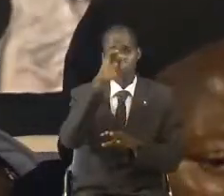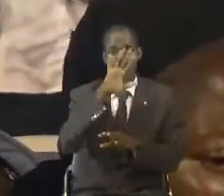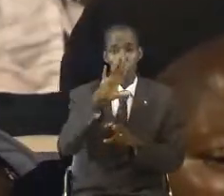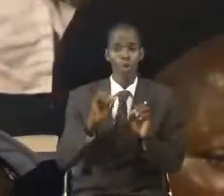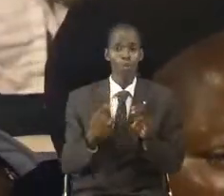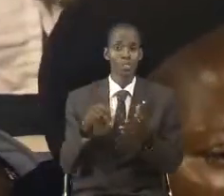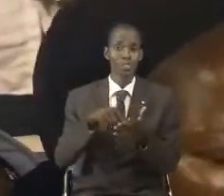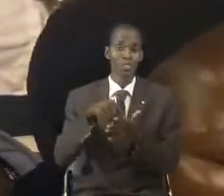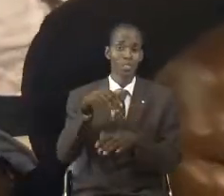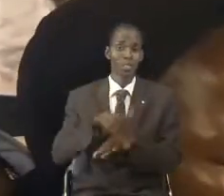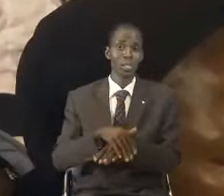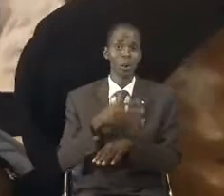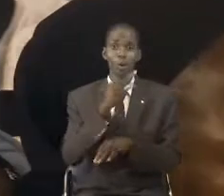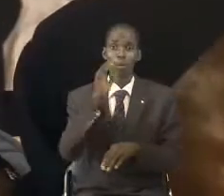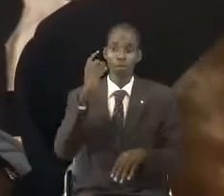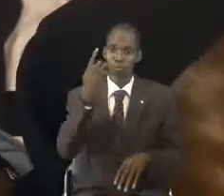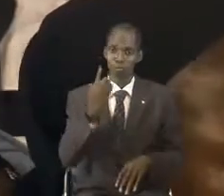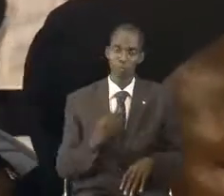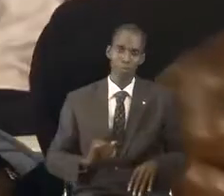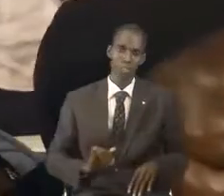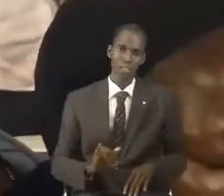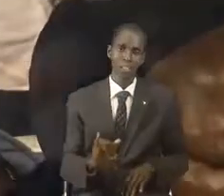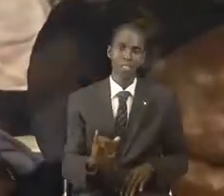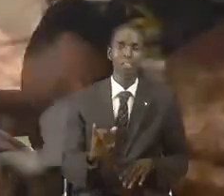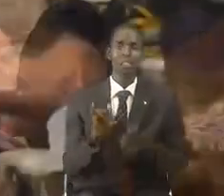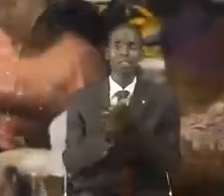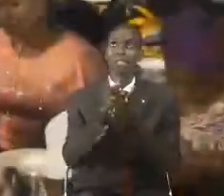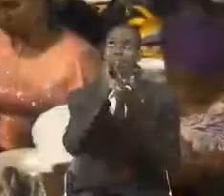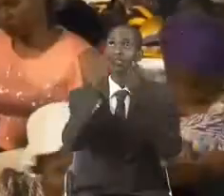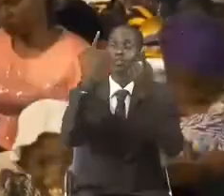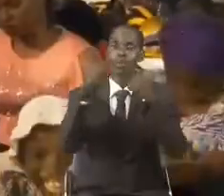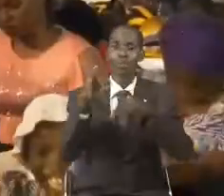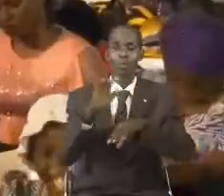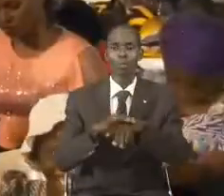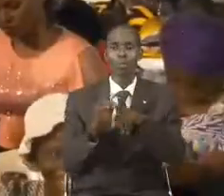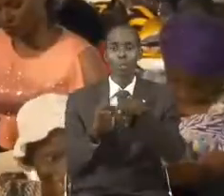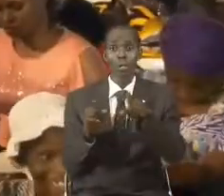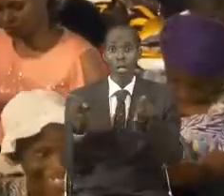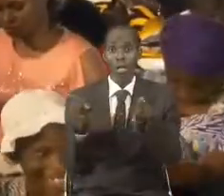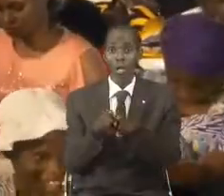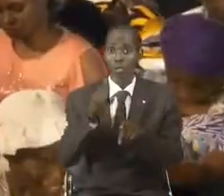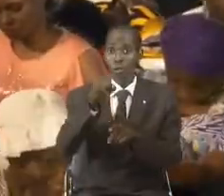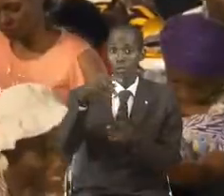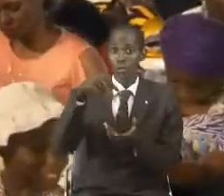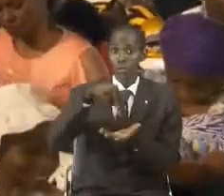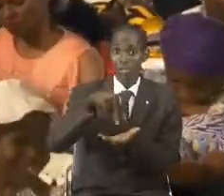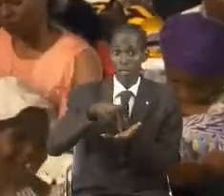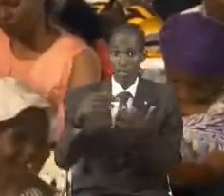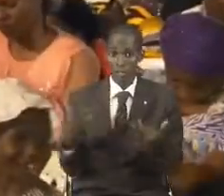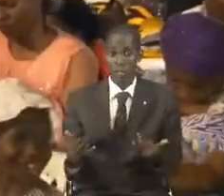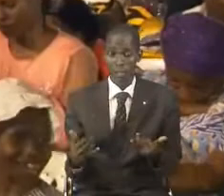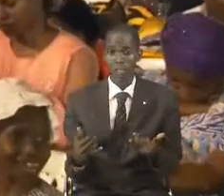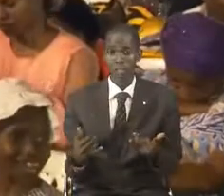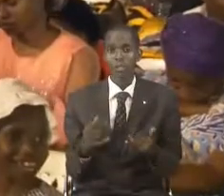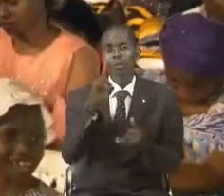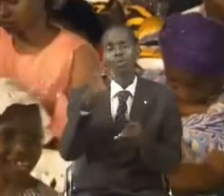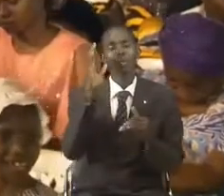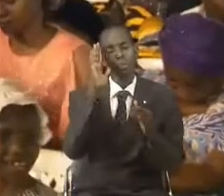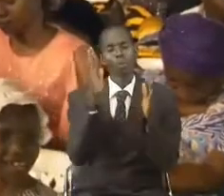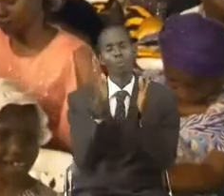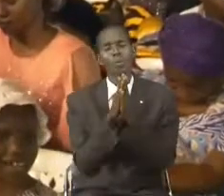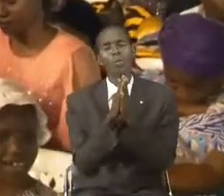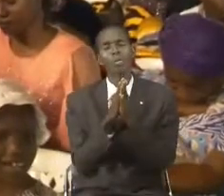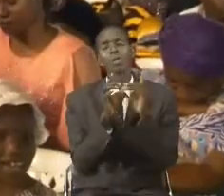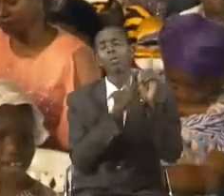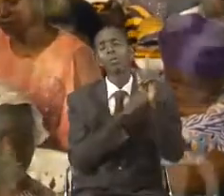the salvation of God. Don't miss your chance tonight of eternal life coming upon you. As you're